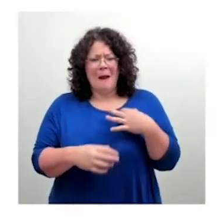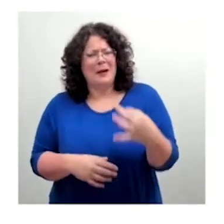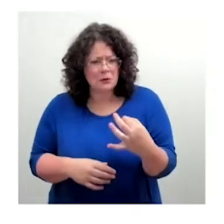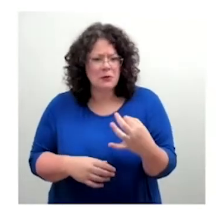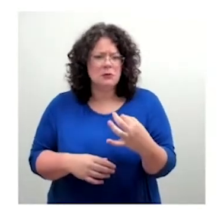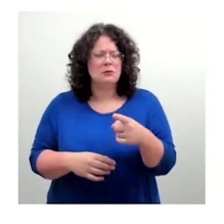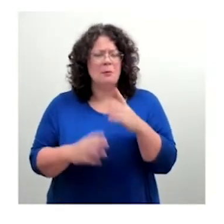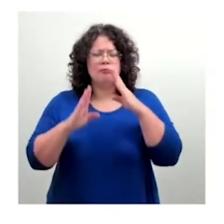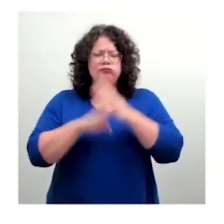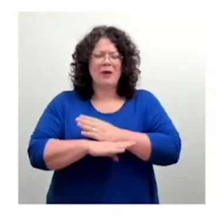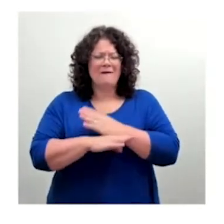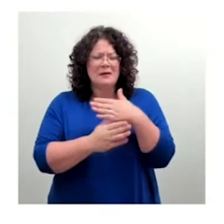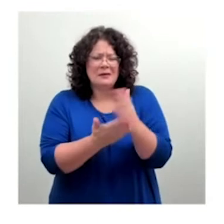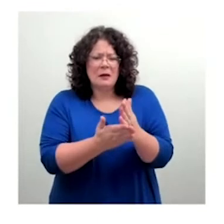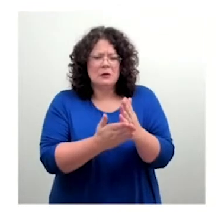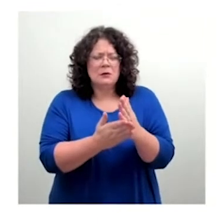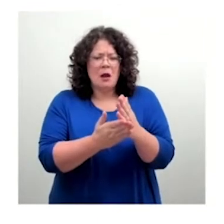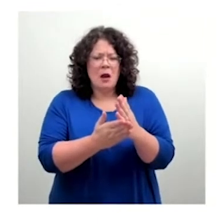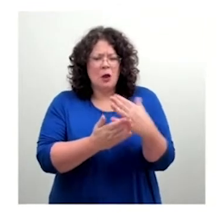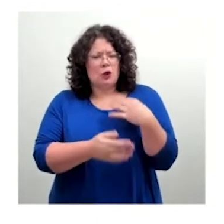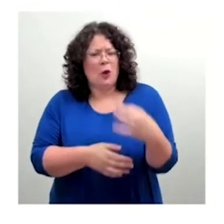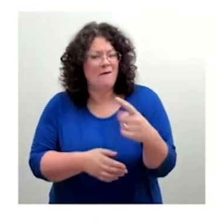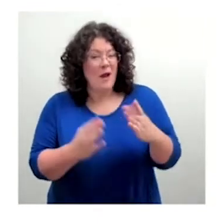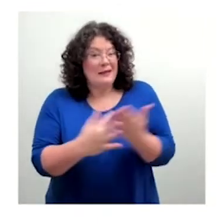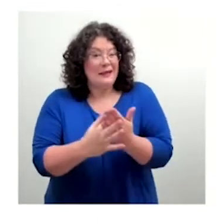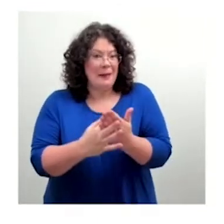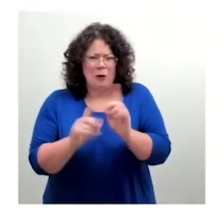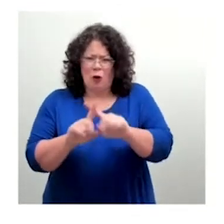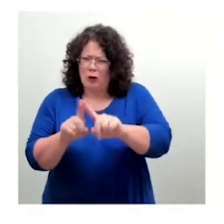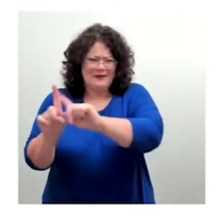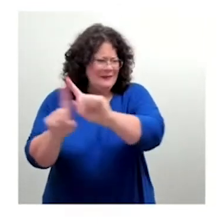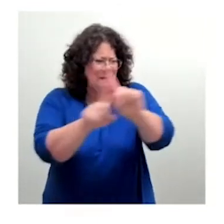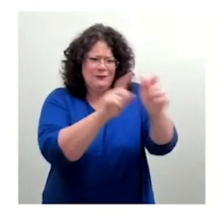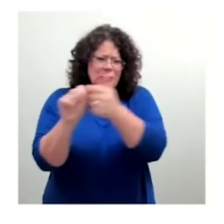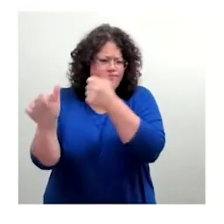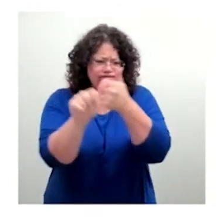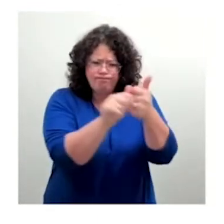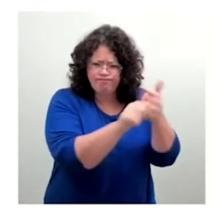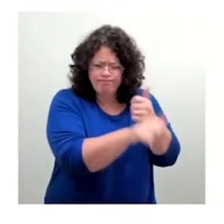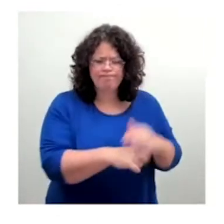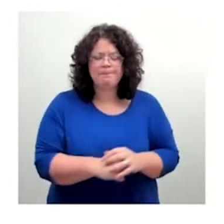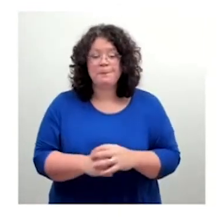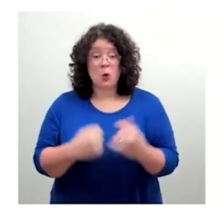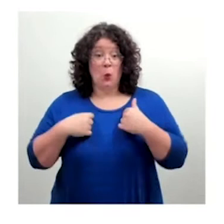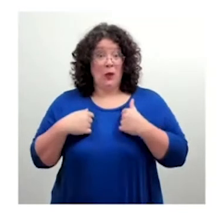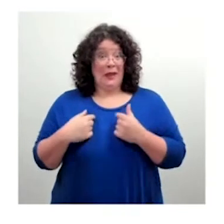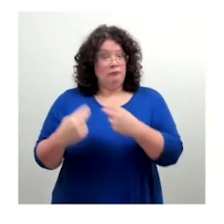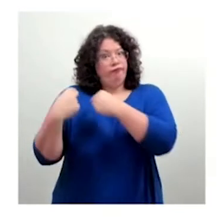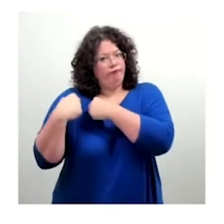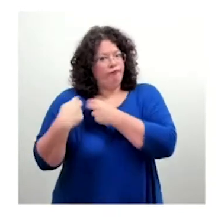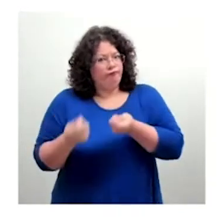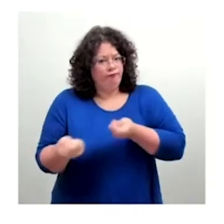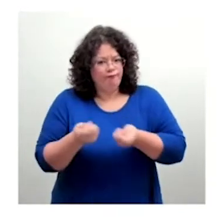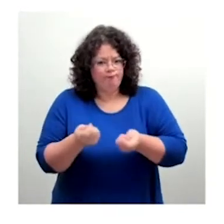we're having open dialogue and ongoing dialogue around, what the strategy should cover,